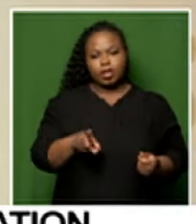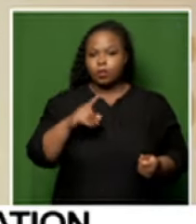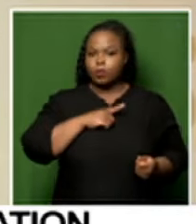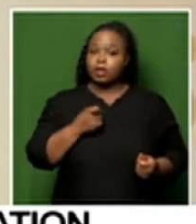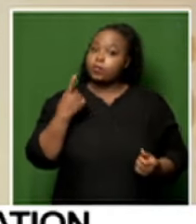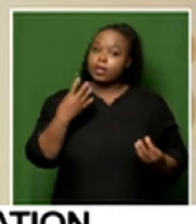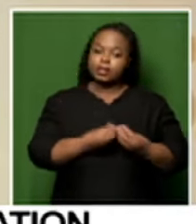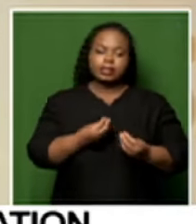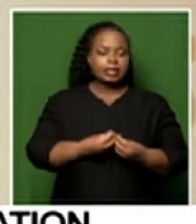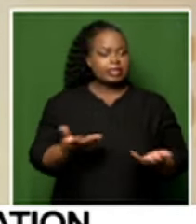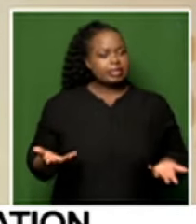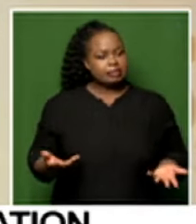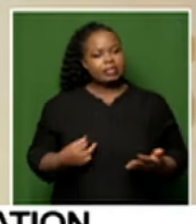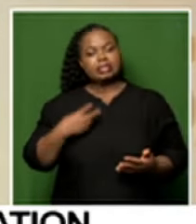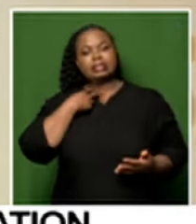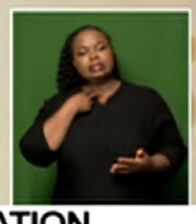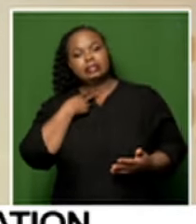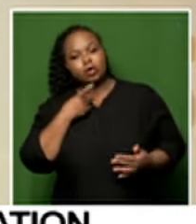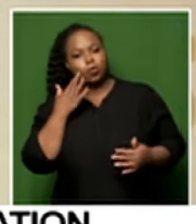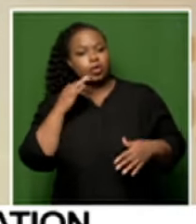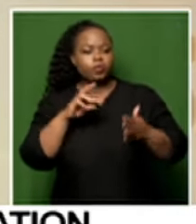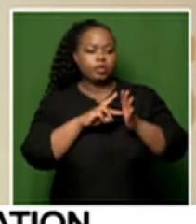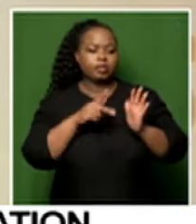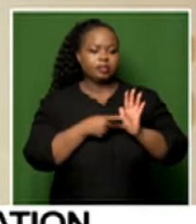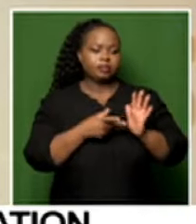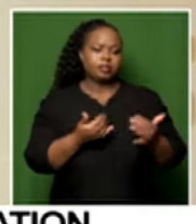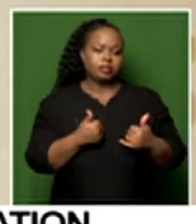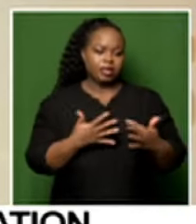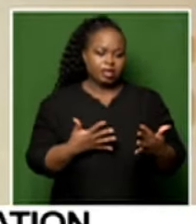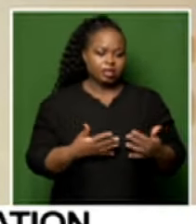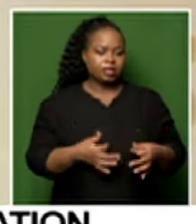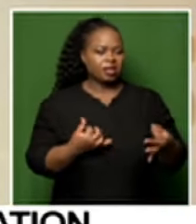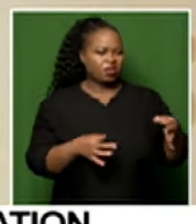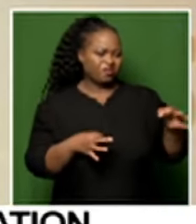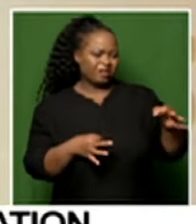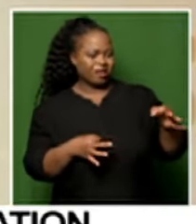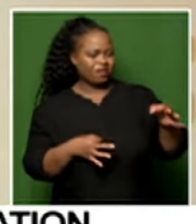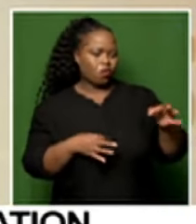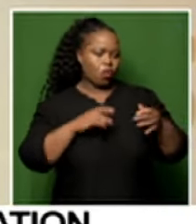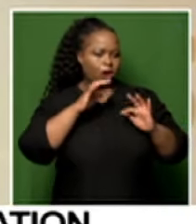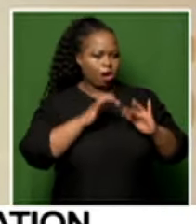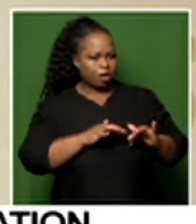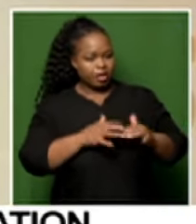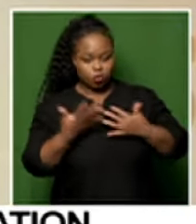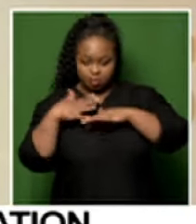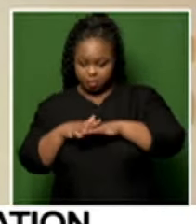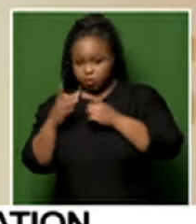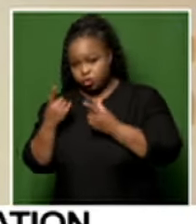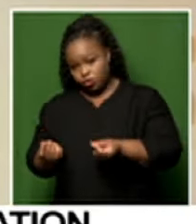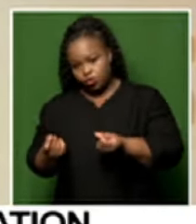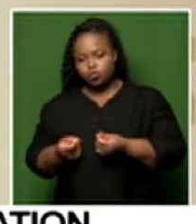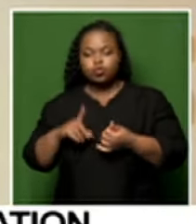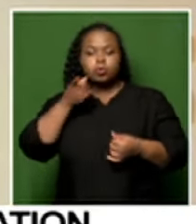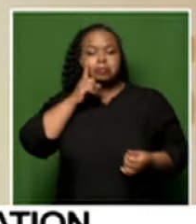one thing which you are not going to get right from a plan on a piece of paper. This is something that's going to get right when you begin